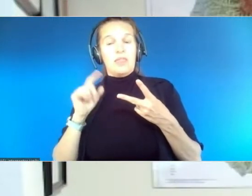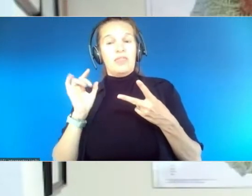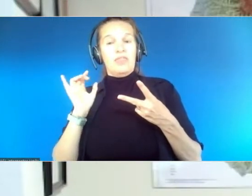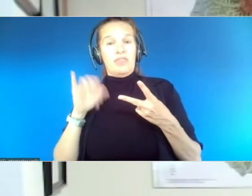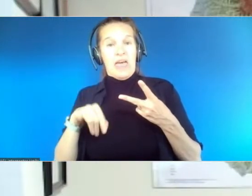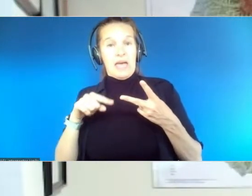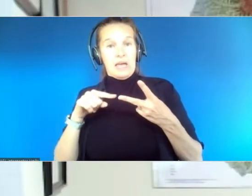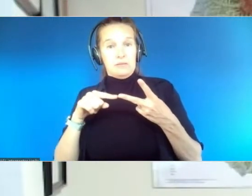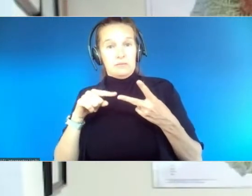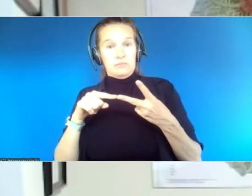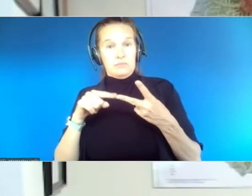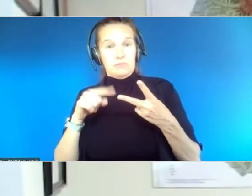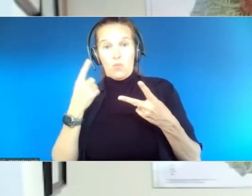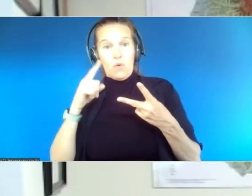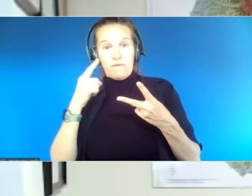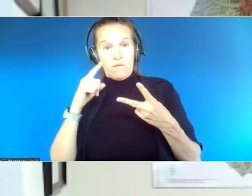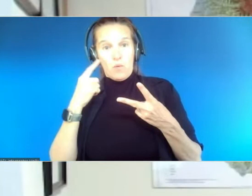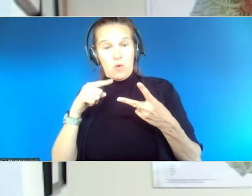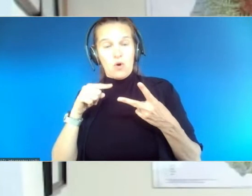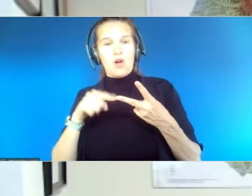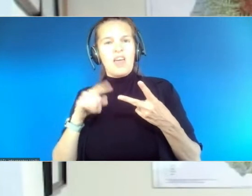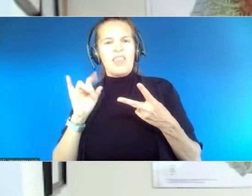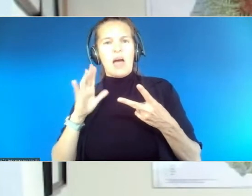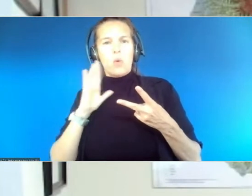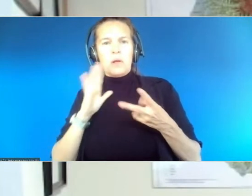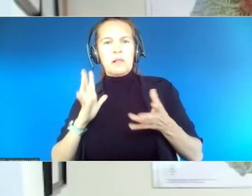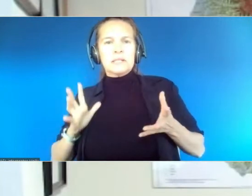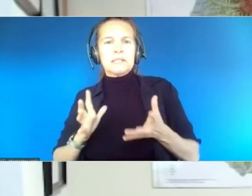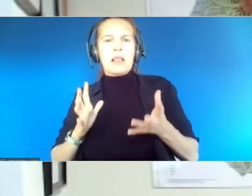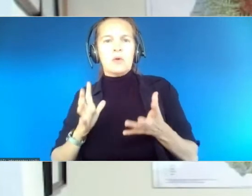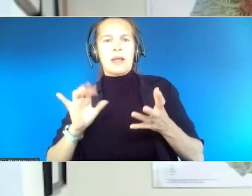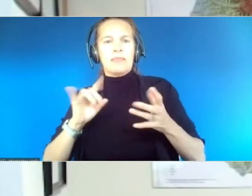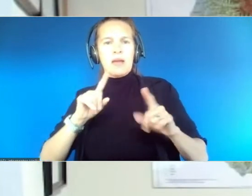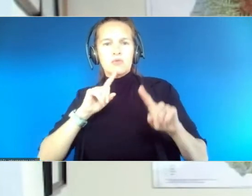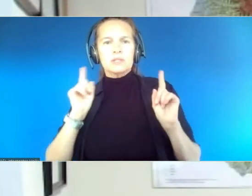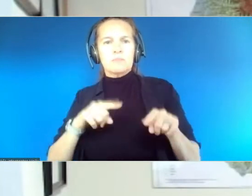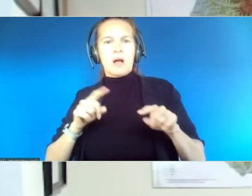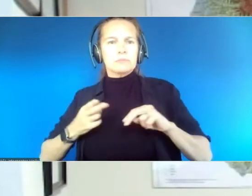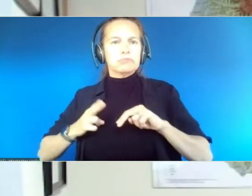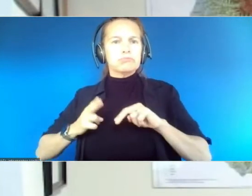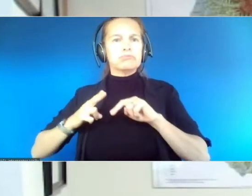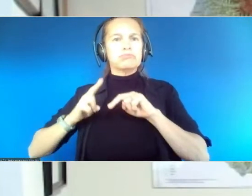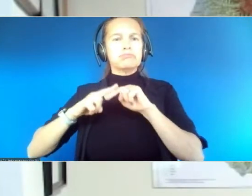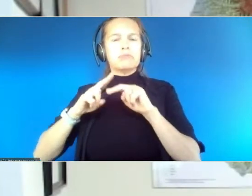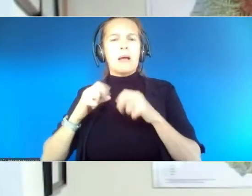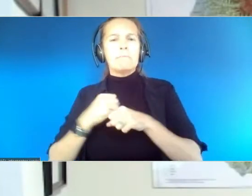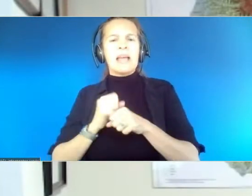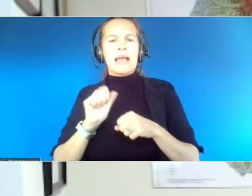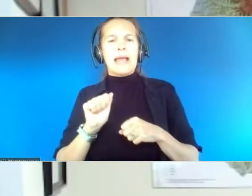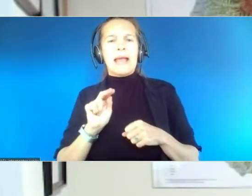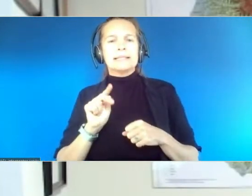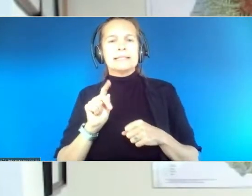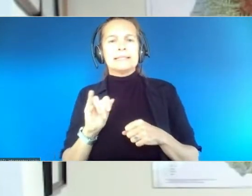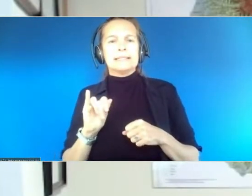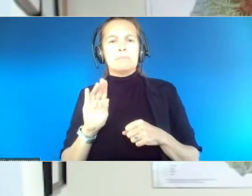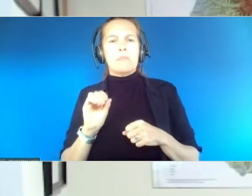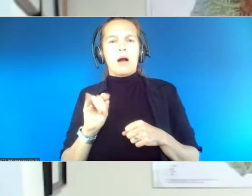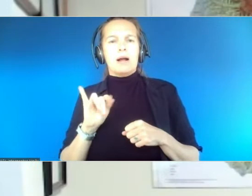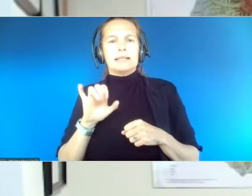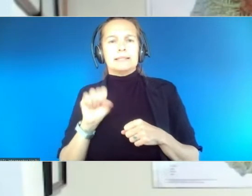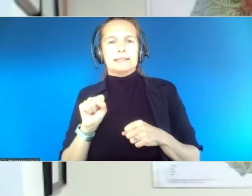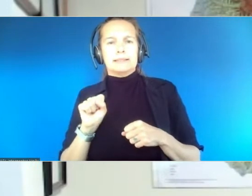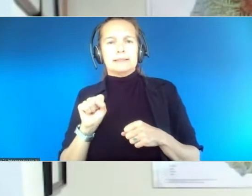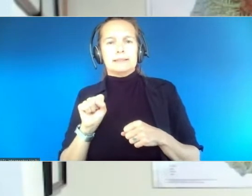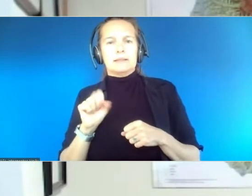able to accelerate that response and get a much bigger response of antibodies. So in some vaccines, we only have needed to